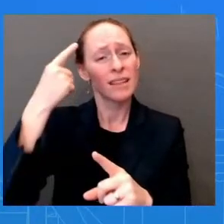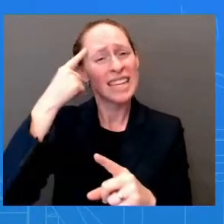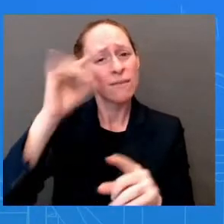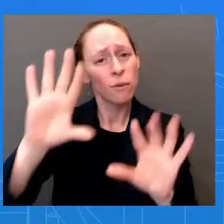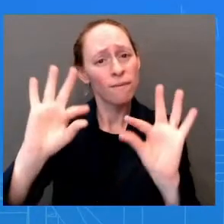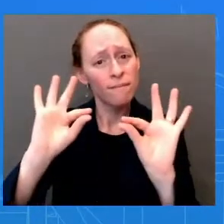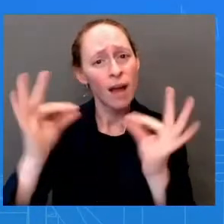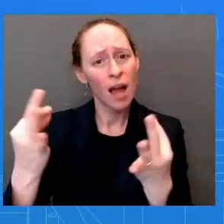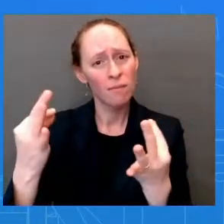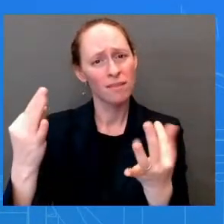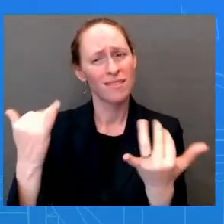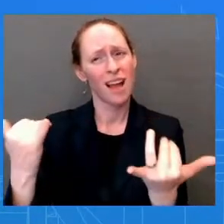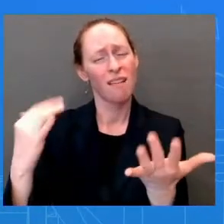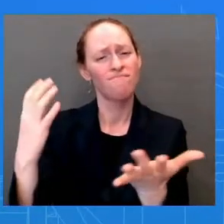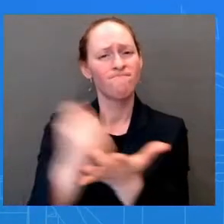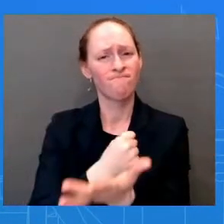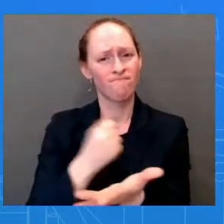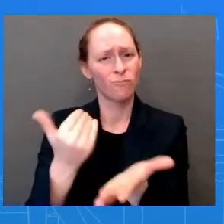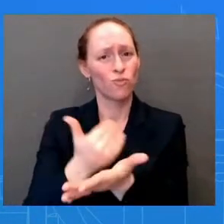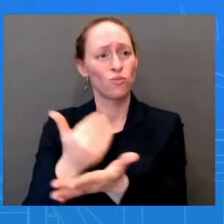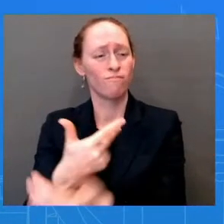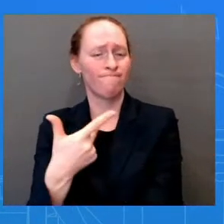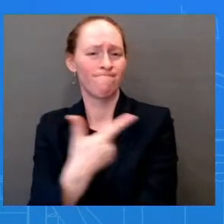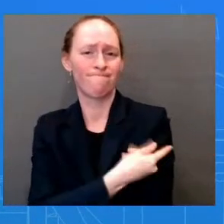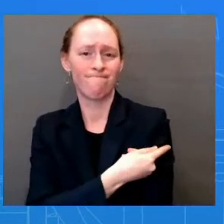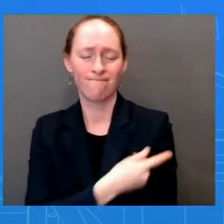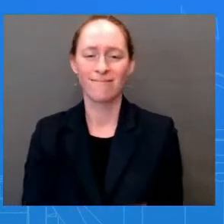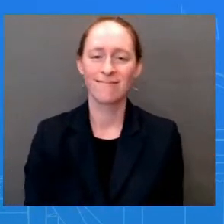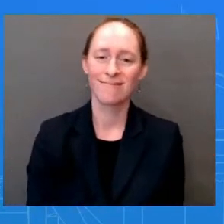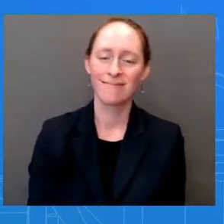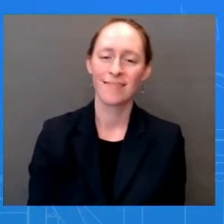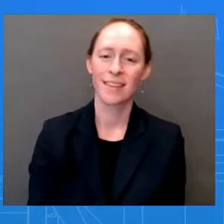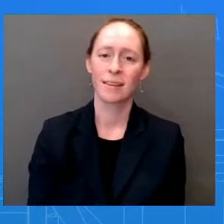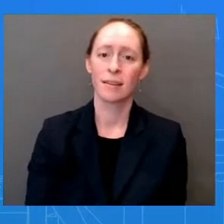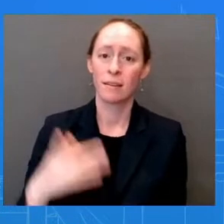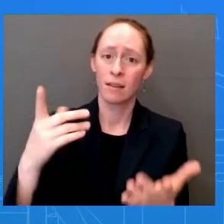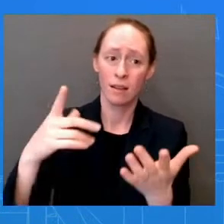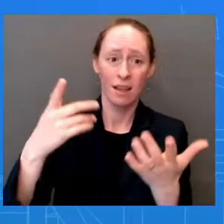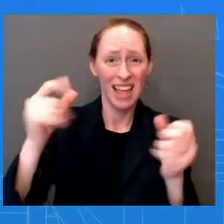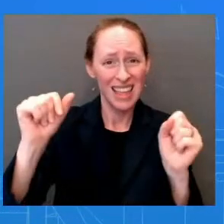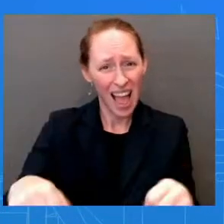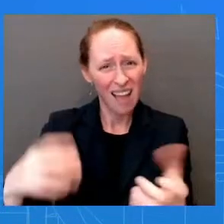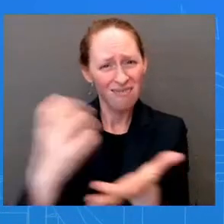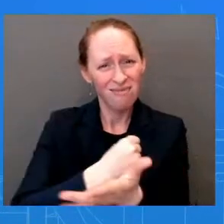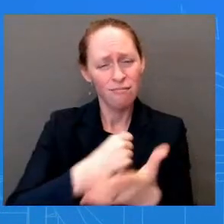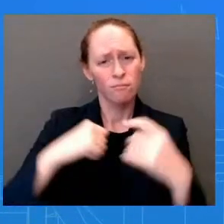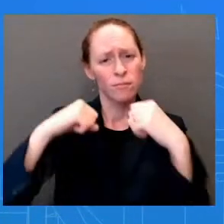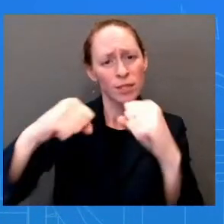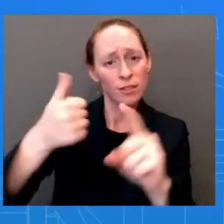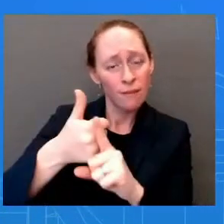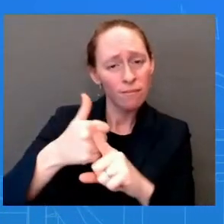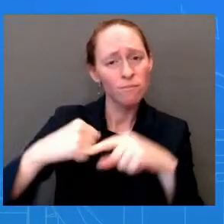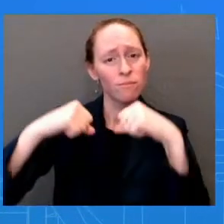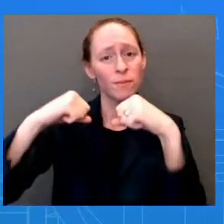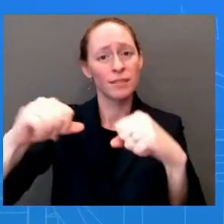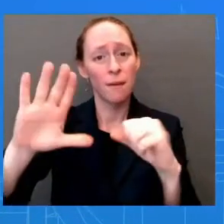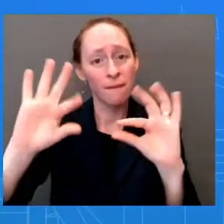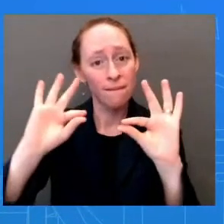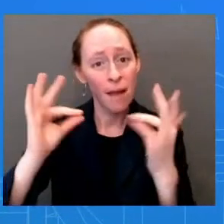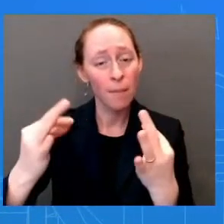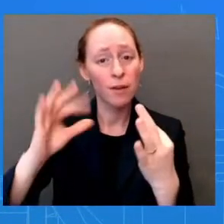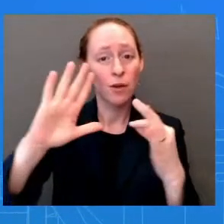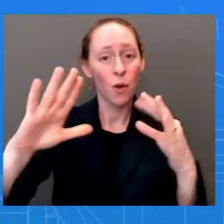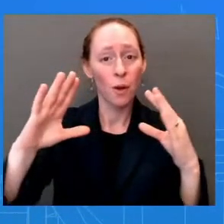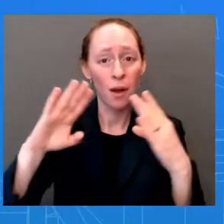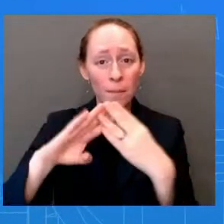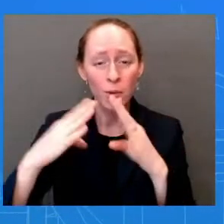eligible to protect yourself, your family, and your community. I urge you to visit vaccines.gov to find a location where